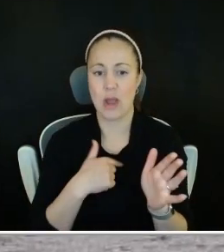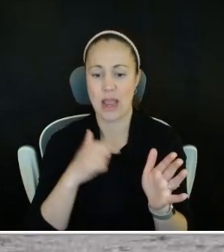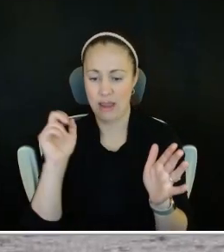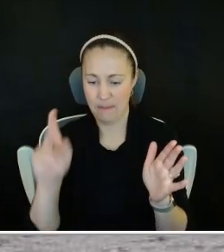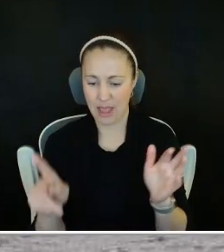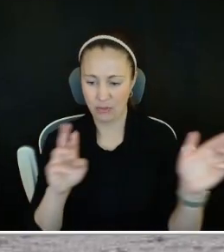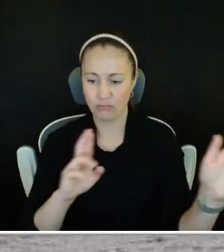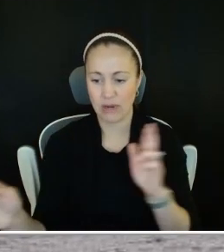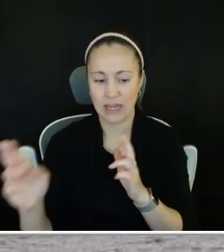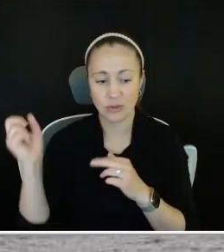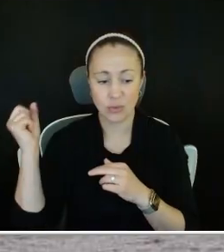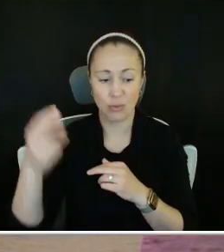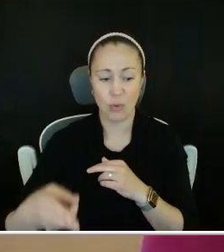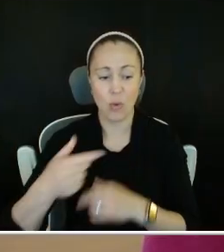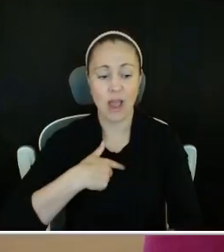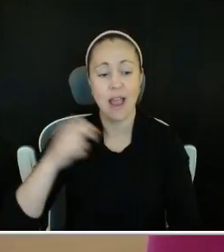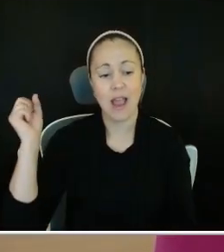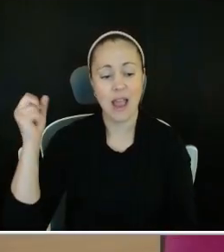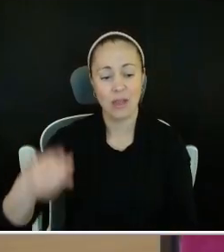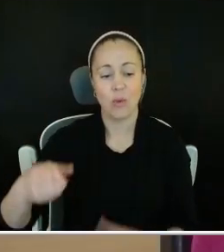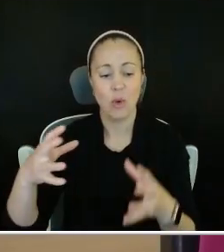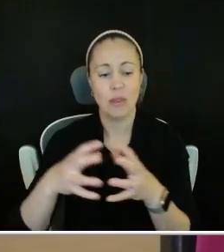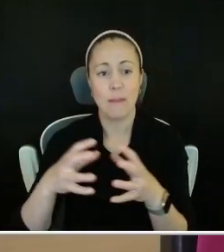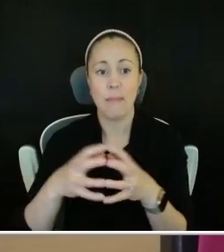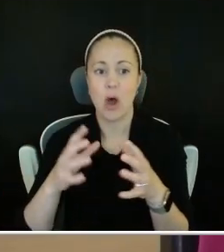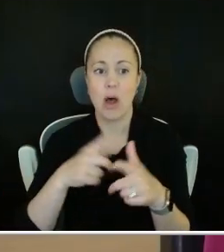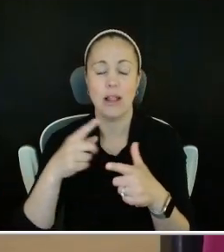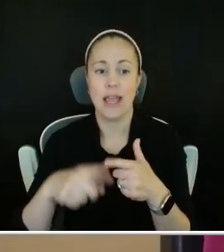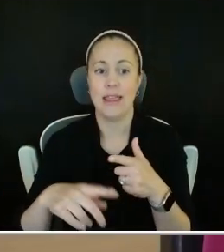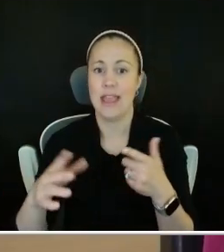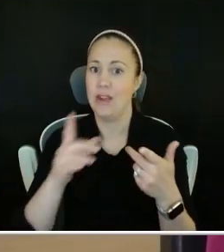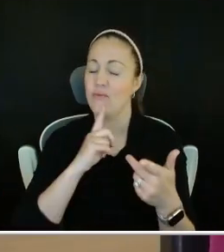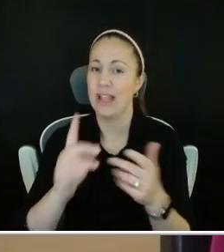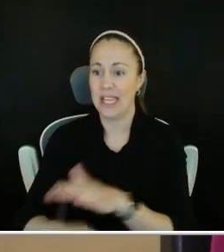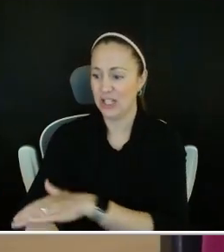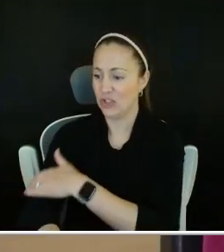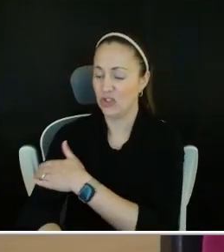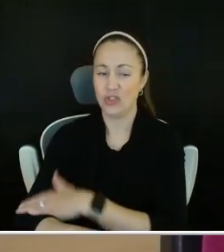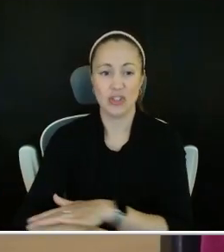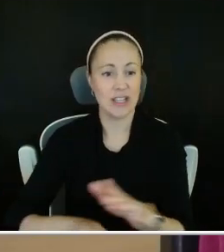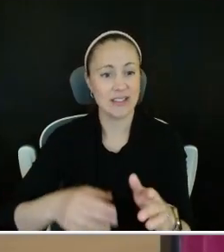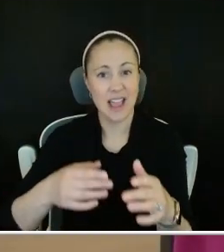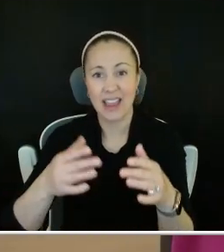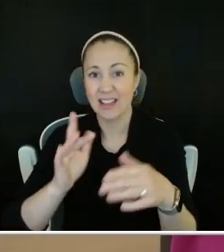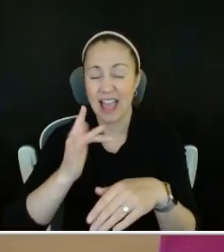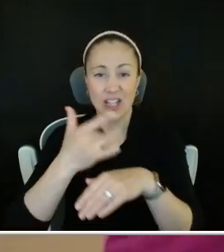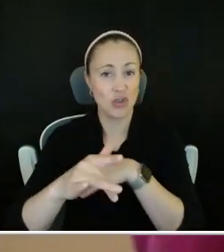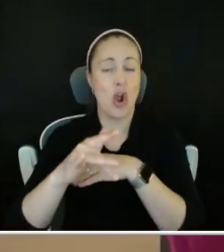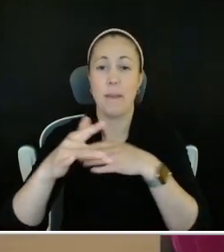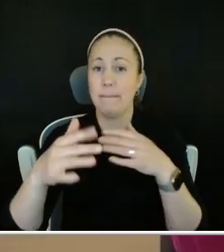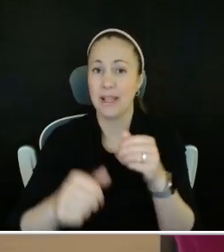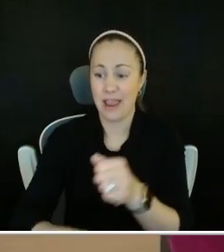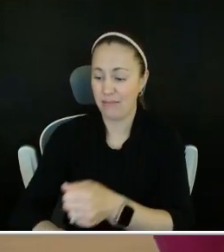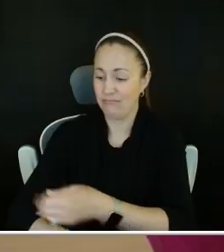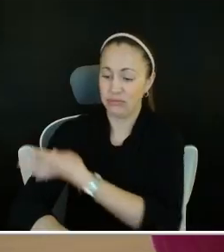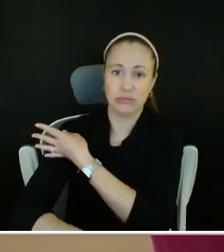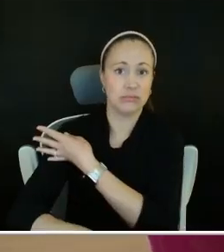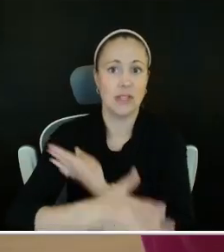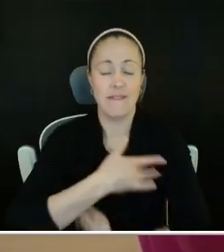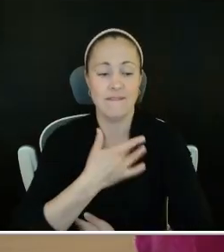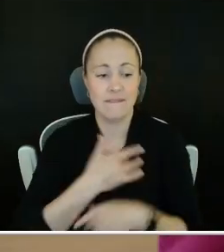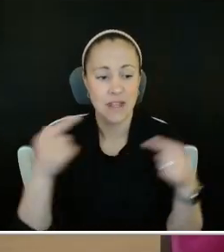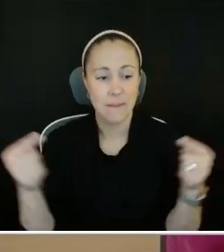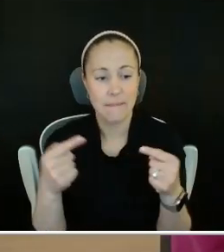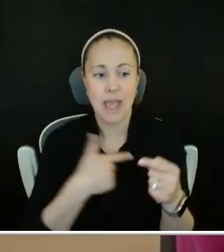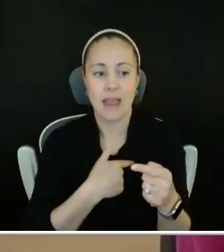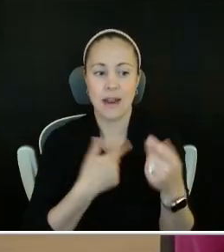the ball, and my arm just kind of drops, and it's like all these sharp pains, shooting pains up my arm. And I try to go back to lift it up,